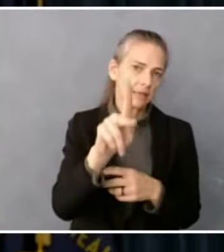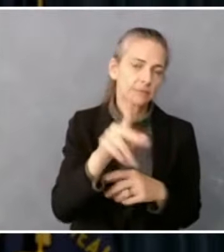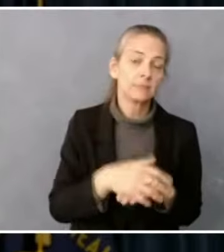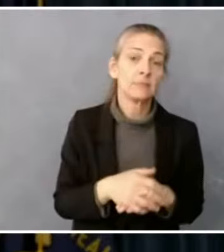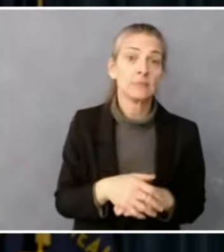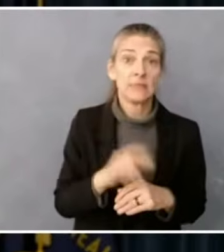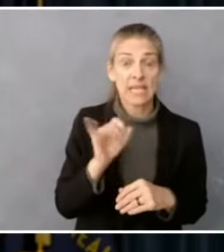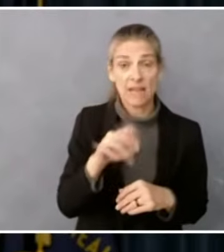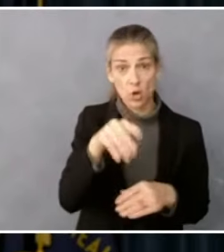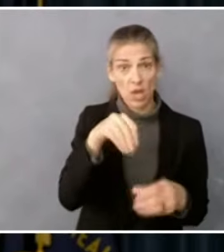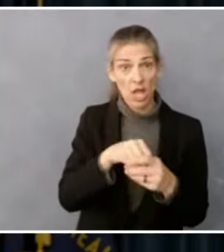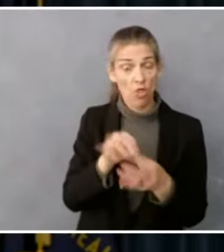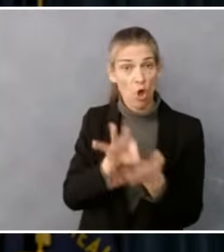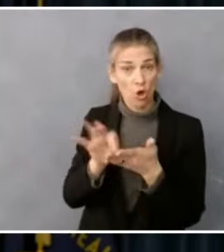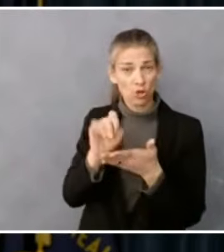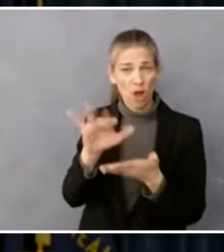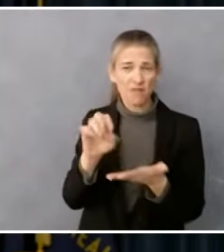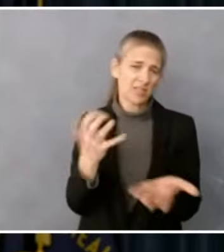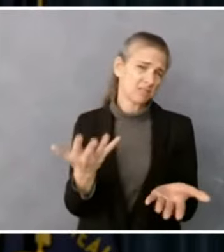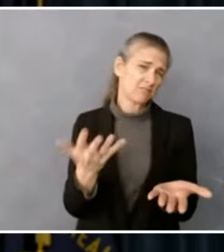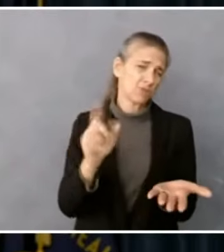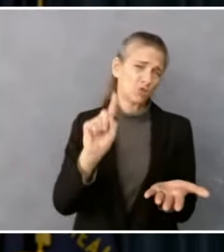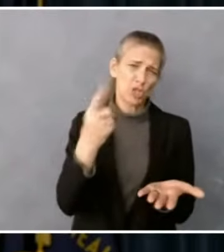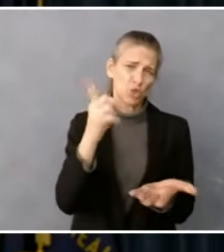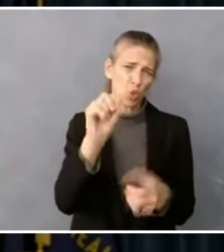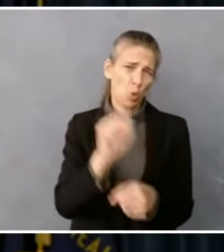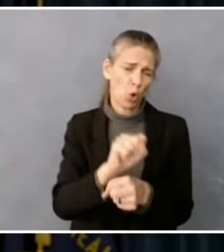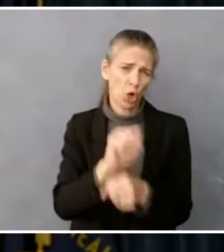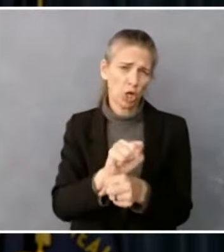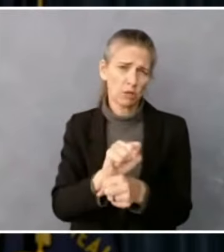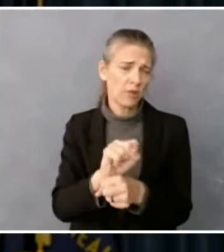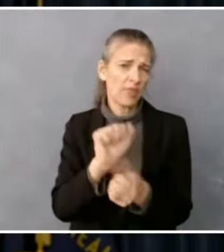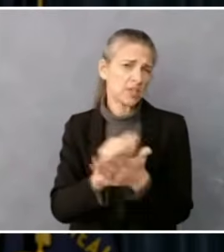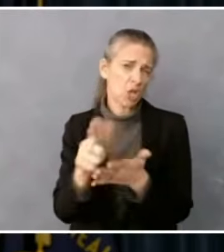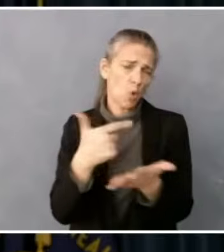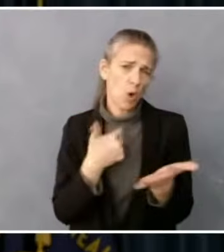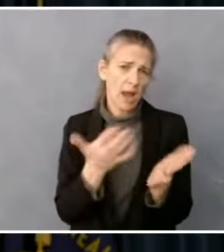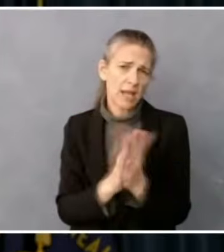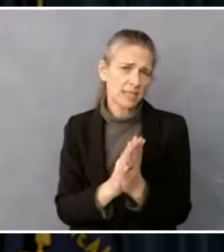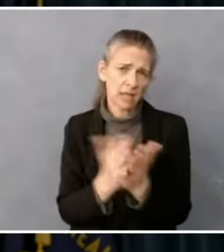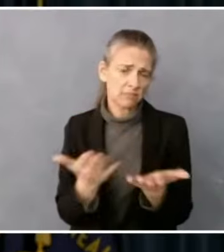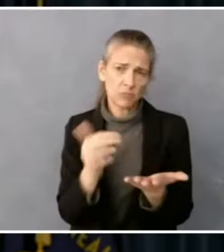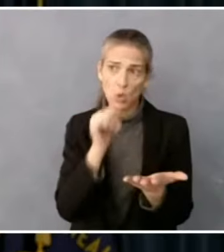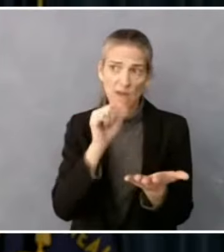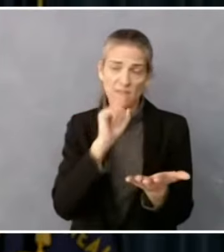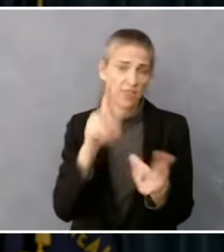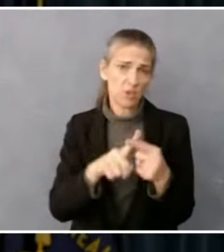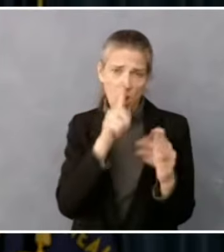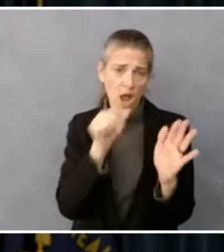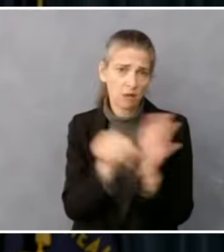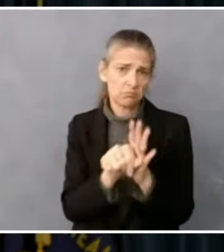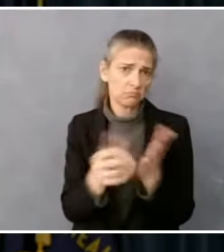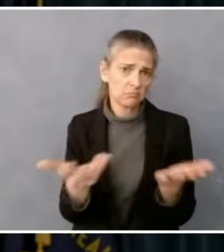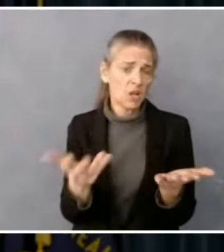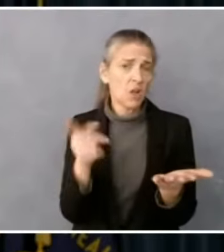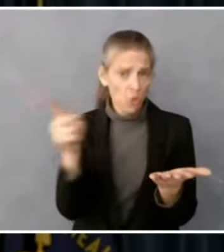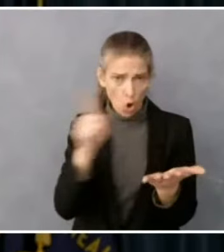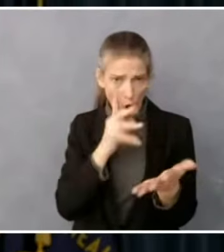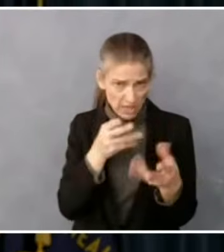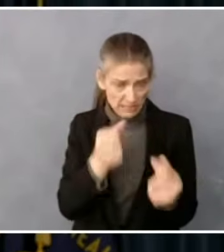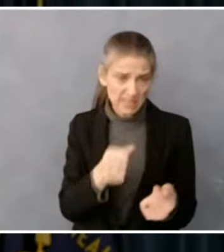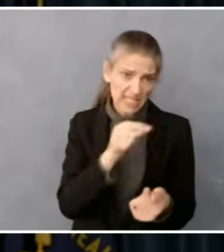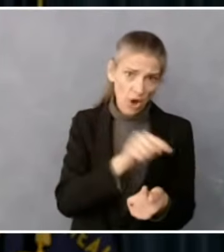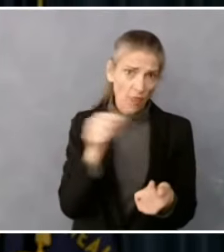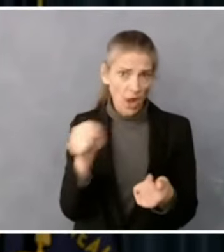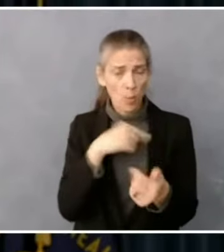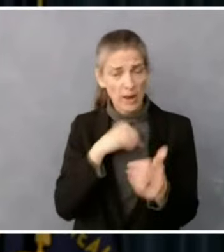you're in the auditor's office, just do the work. That's all we're asking. We don't have anything to hide. Are there expenses here and there that we can do